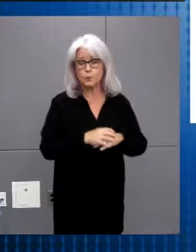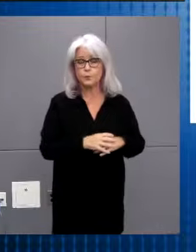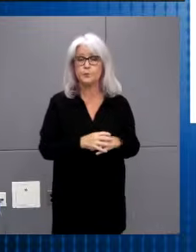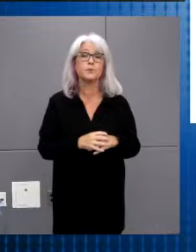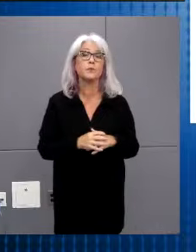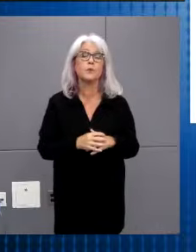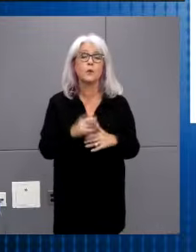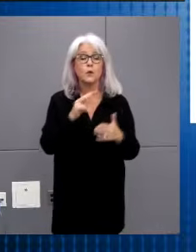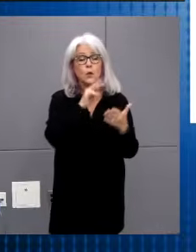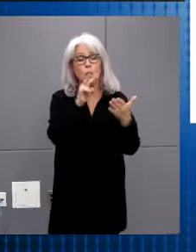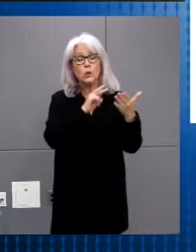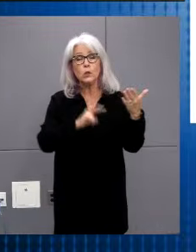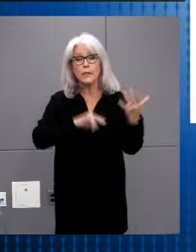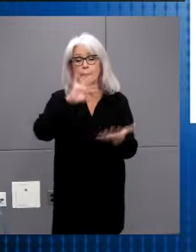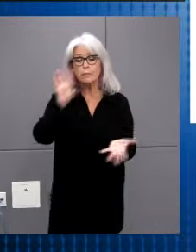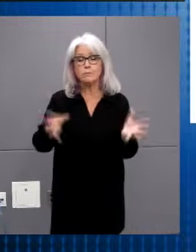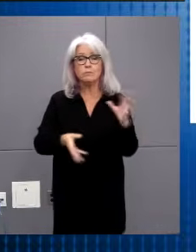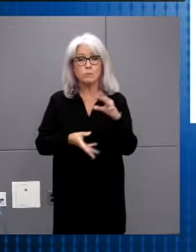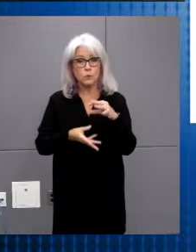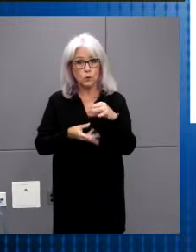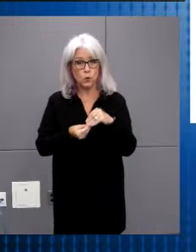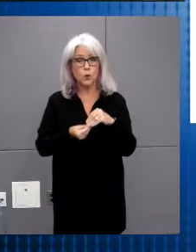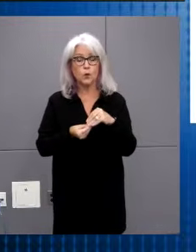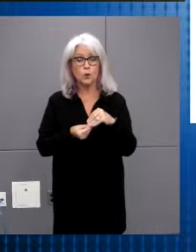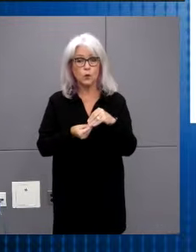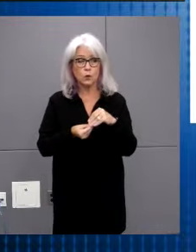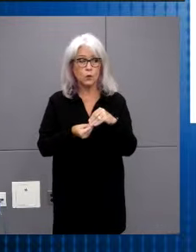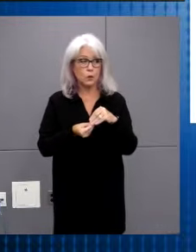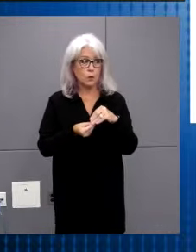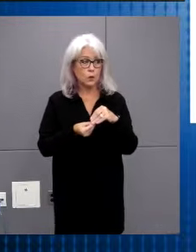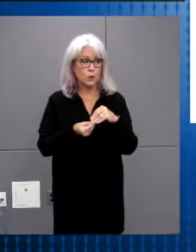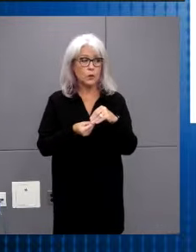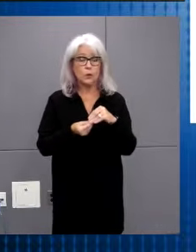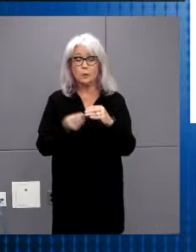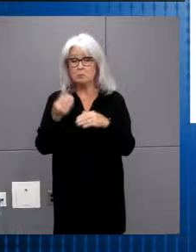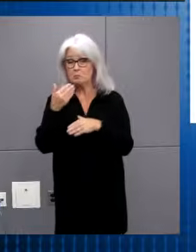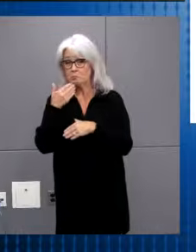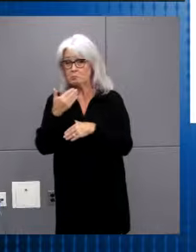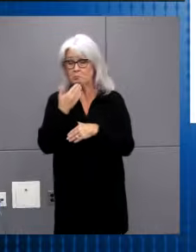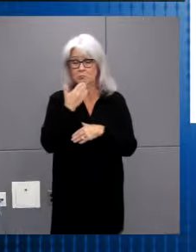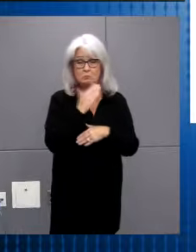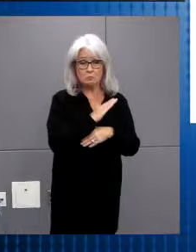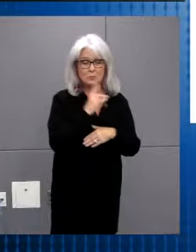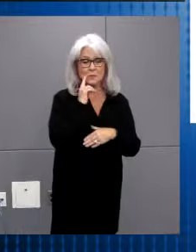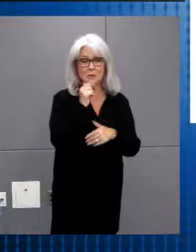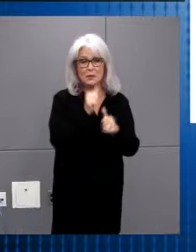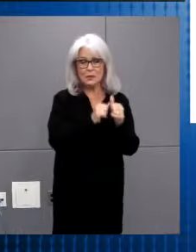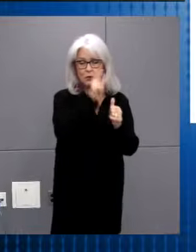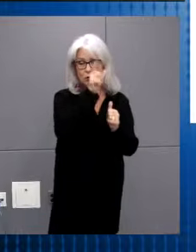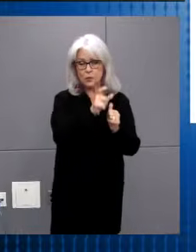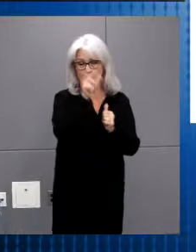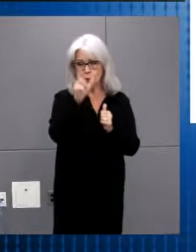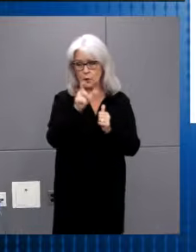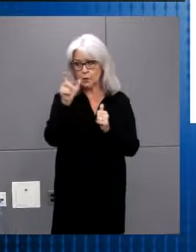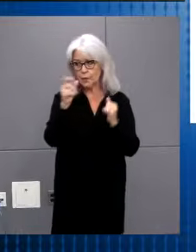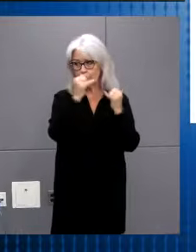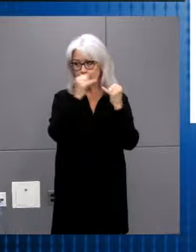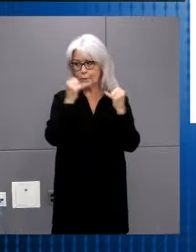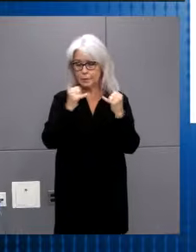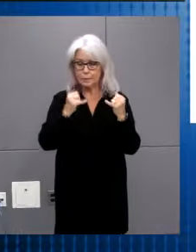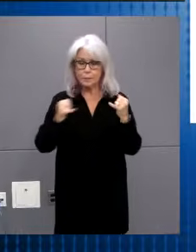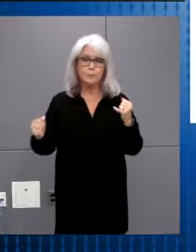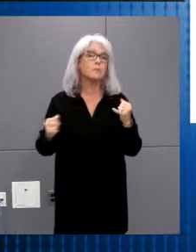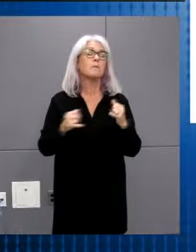we're looking at the total. You can see the variance, favorable, unfavorable by category or by line item. And